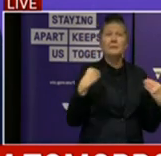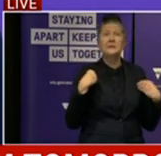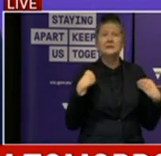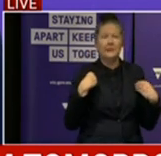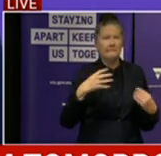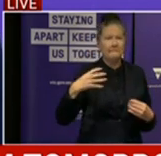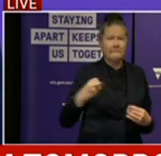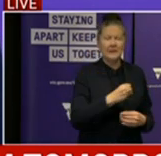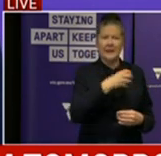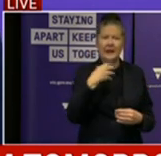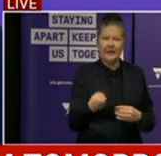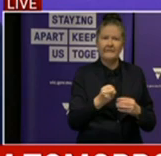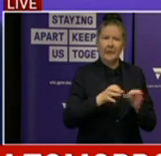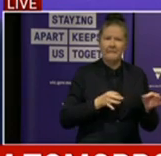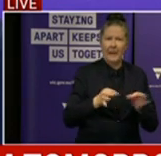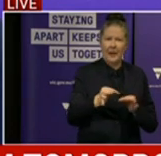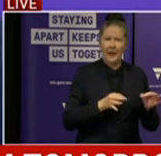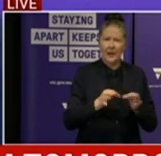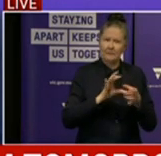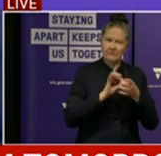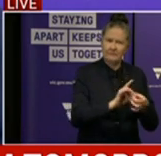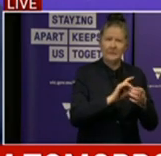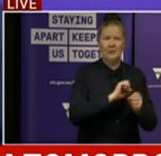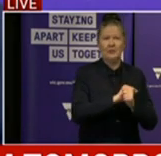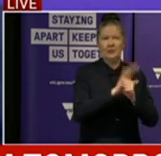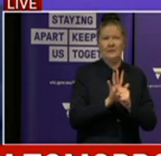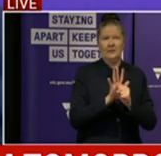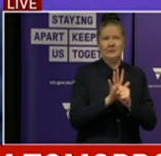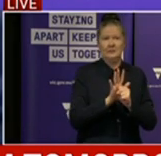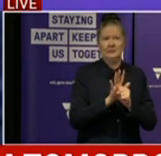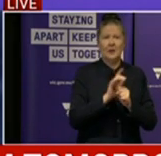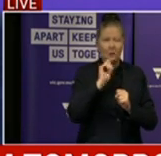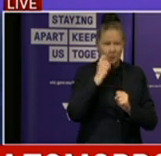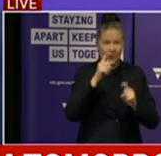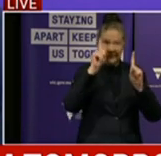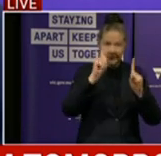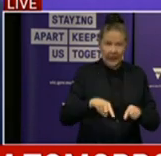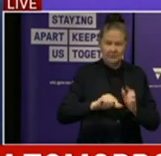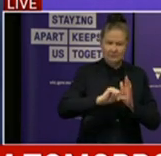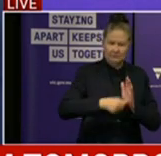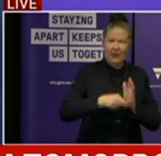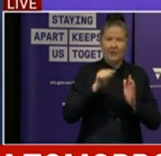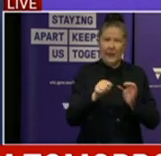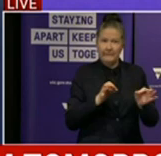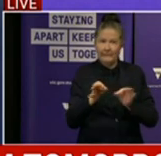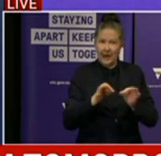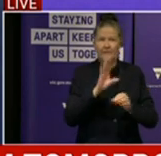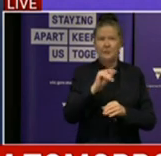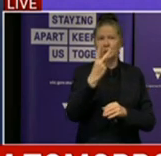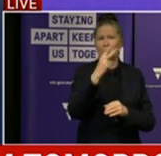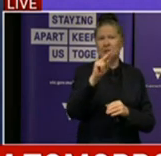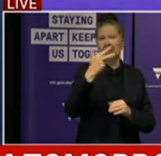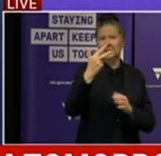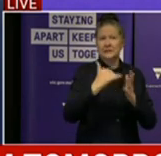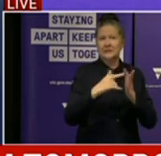COVID safe plan, and those plans will be enforced from the 28th of September. If I can just talk about hospitality